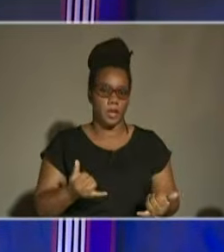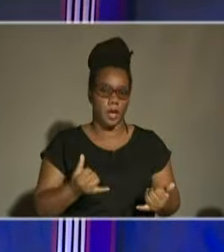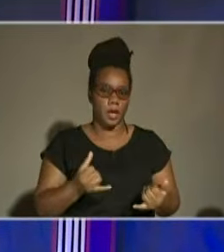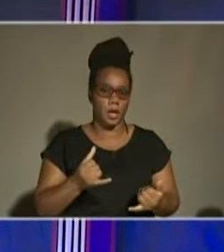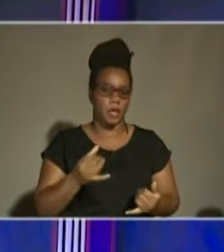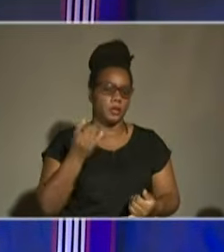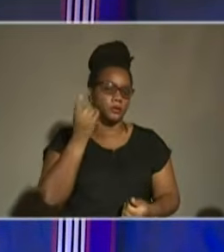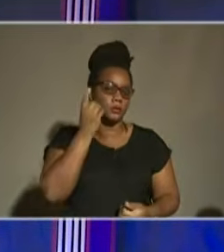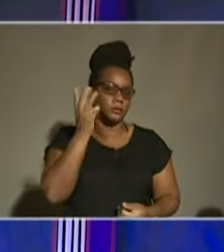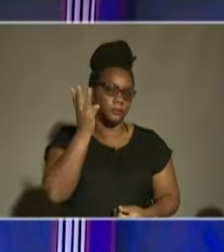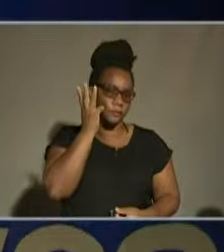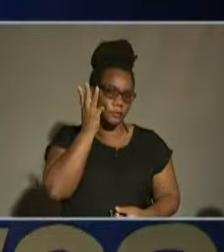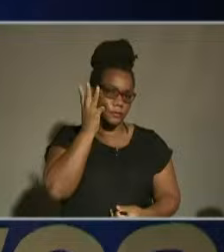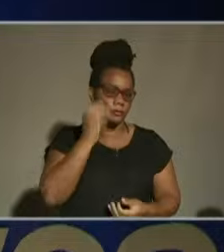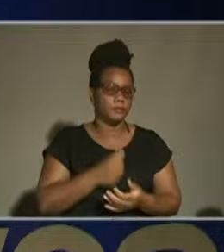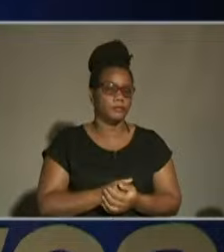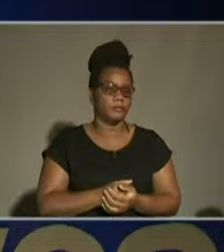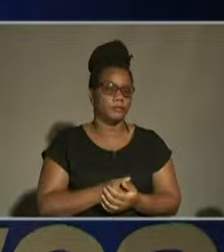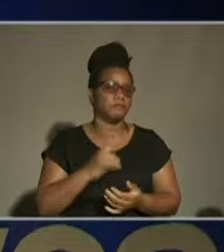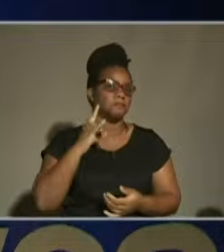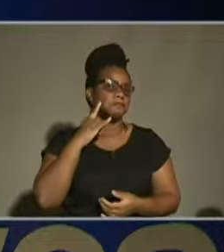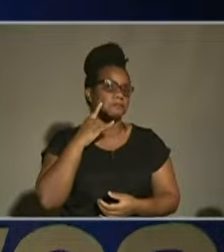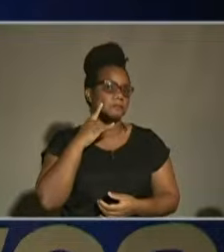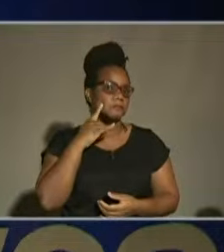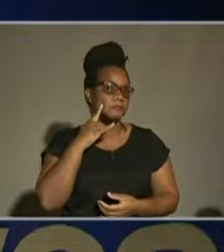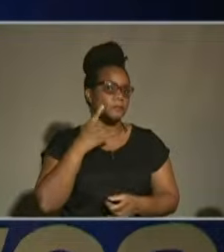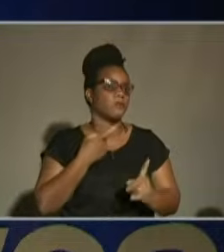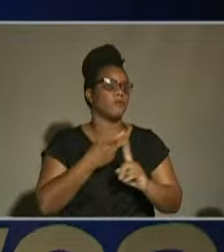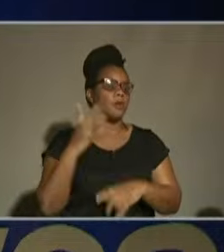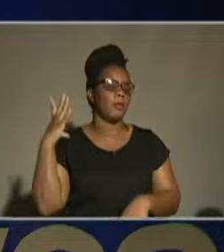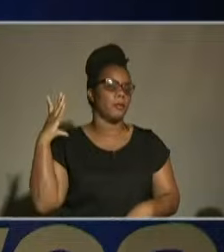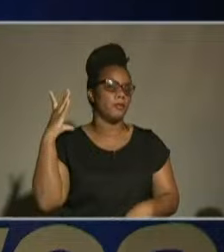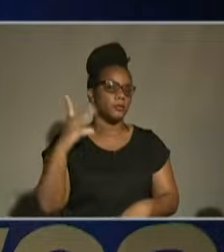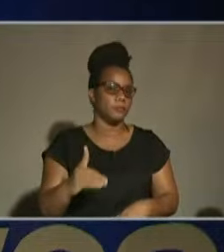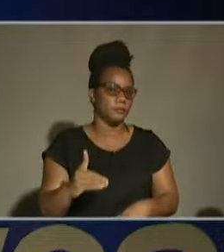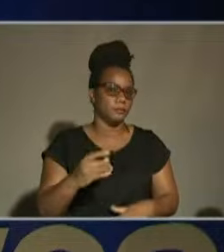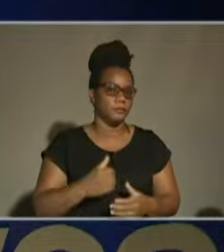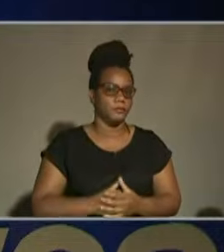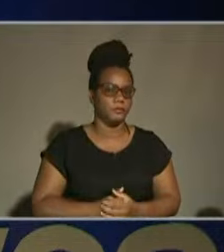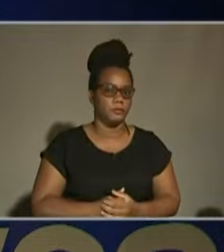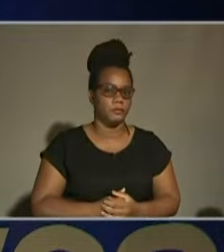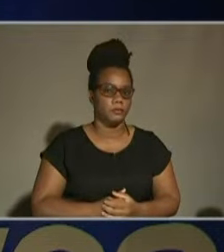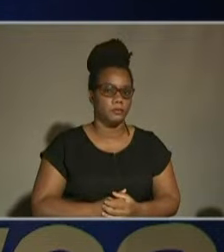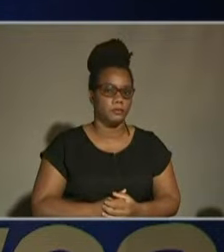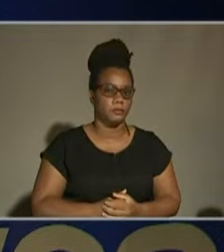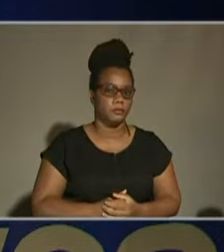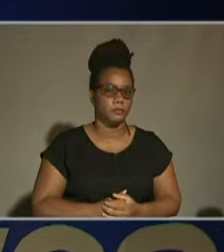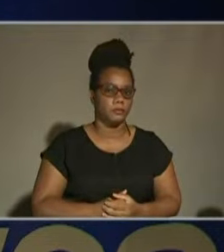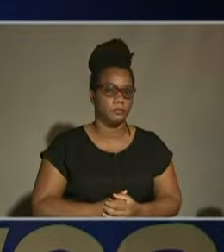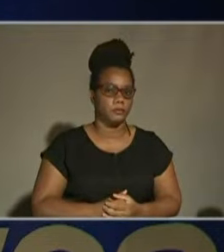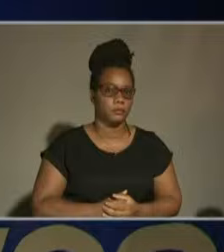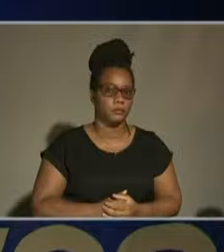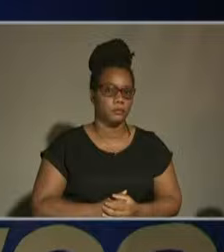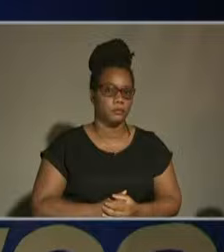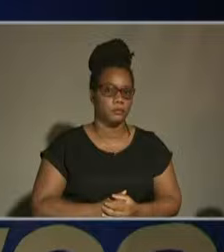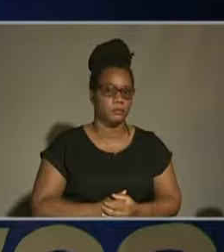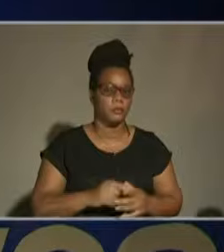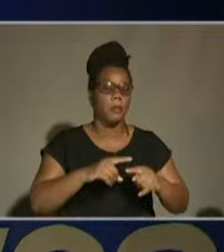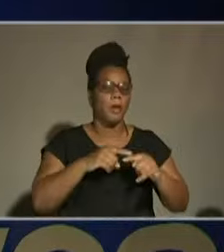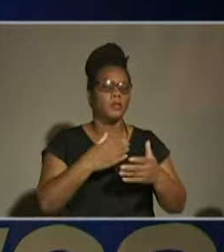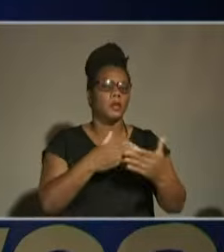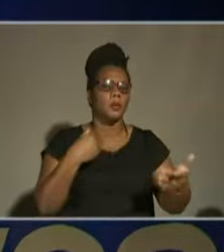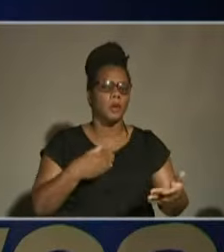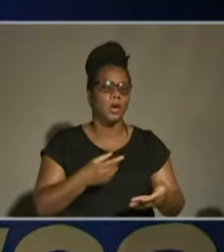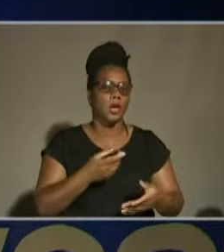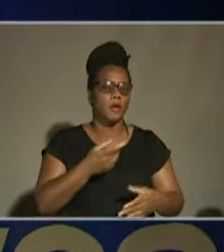Dorothy Williams and Terry-Ann Bernard from the Caribbean Christian Center for the Deaf. Based on a previous